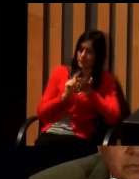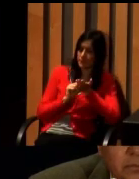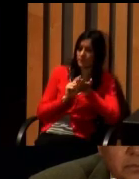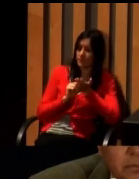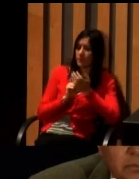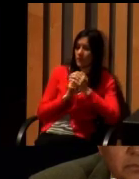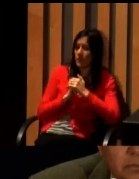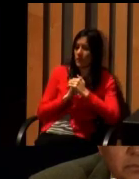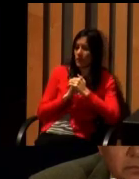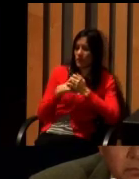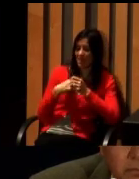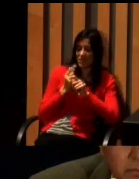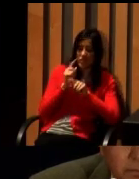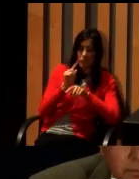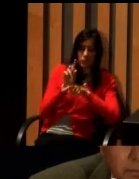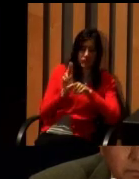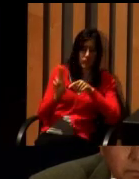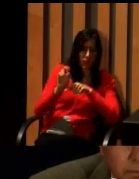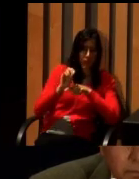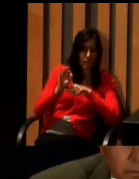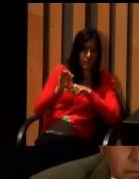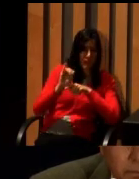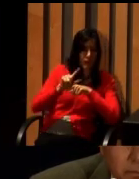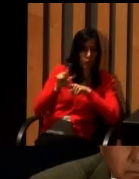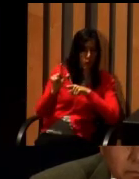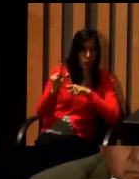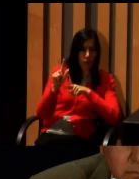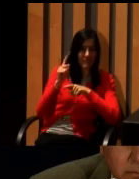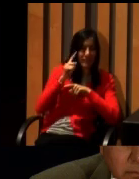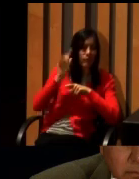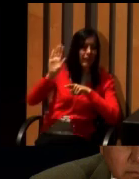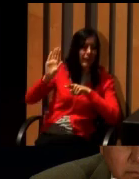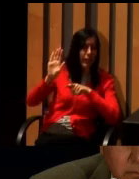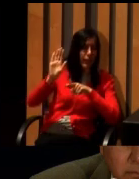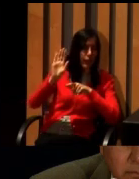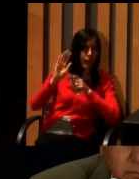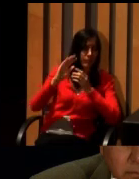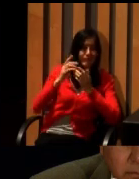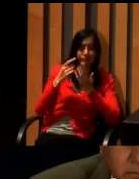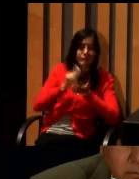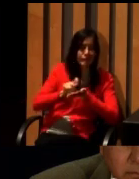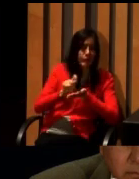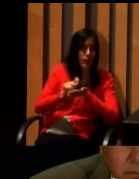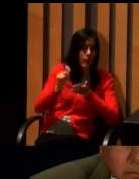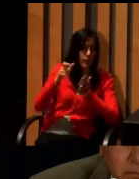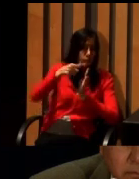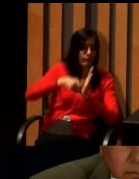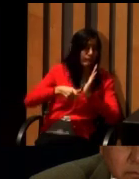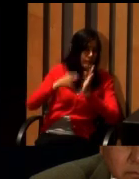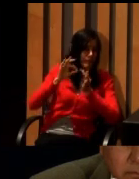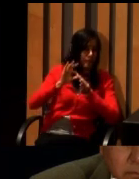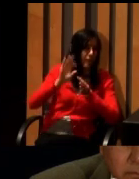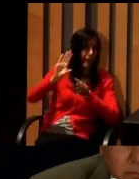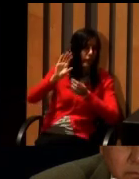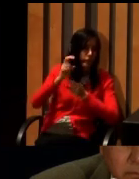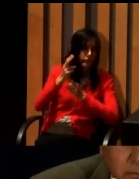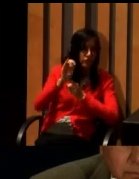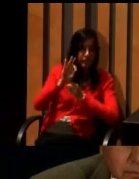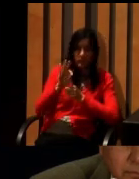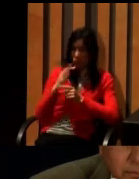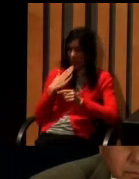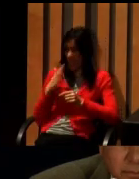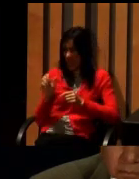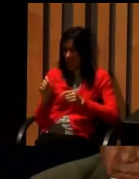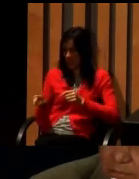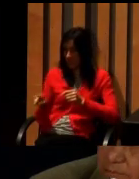to the University of Illinois to do a story on Chief Illiniwek. And I said to Adam Clymer, I go, is that right?